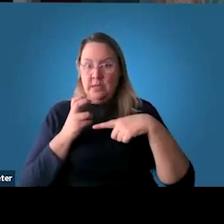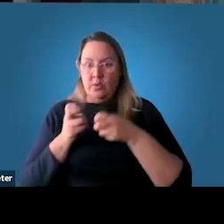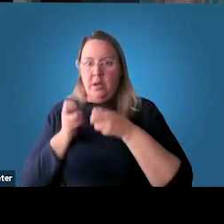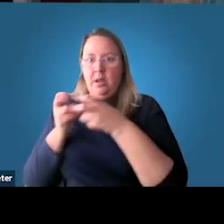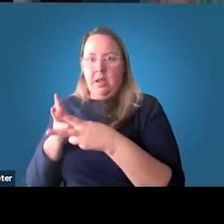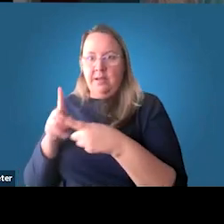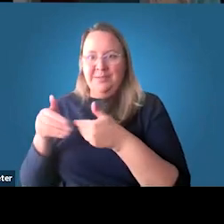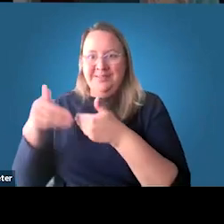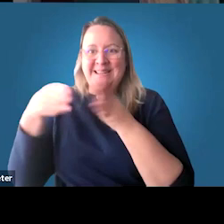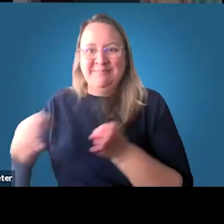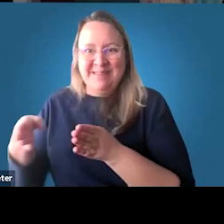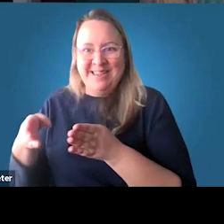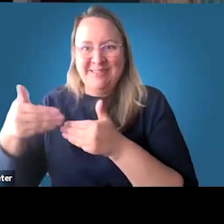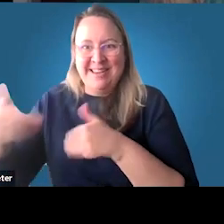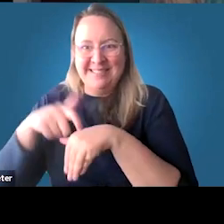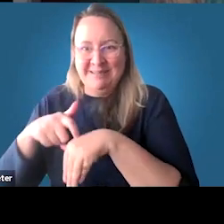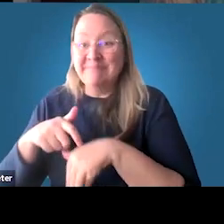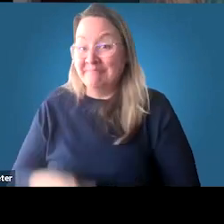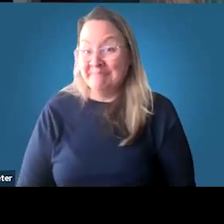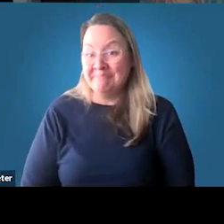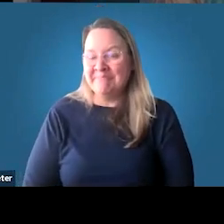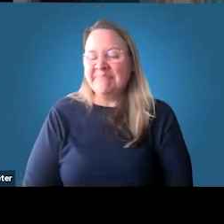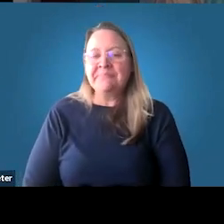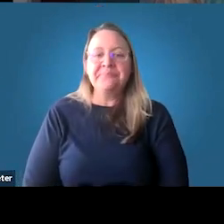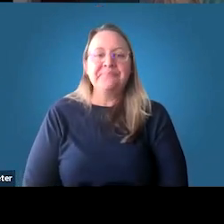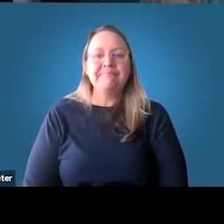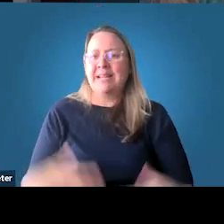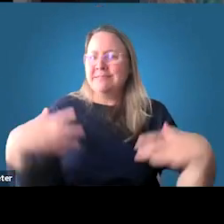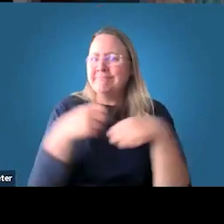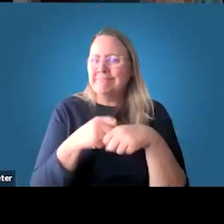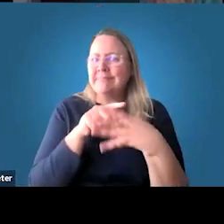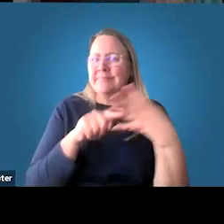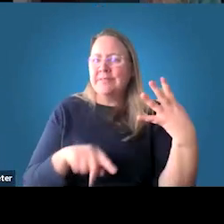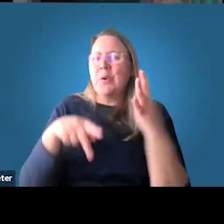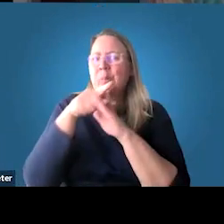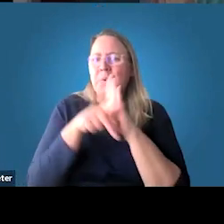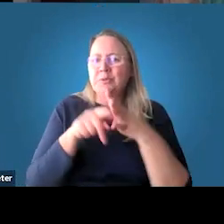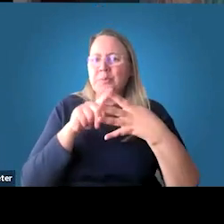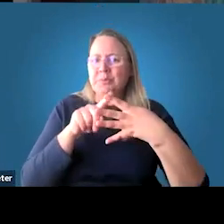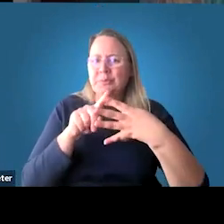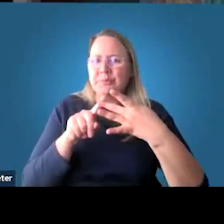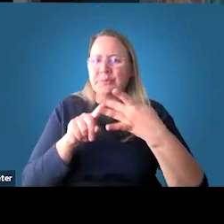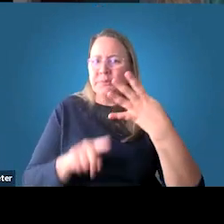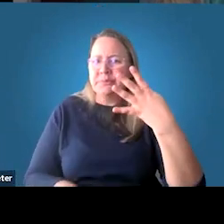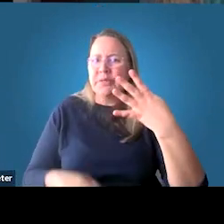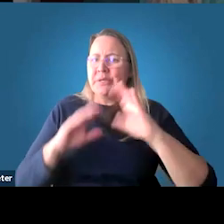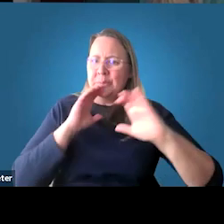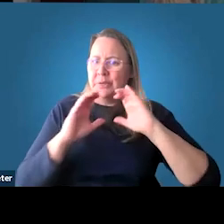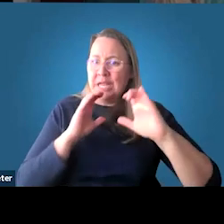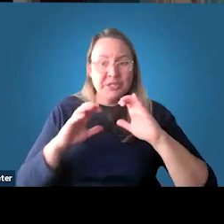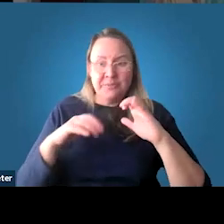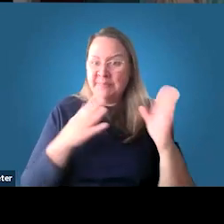set of plans. So then to recap, those four principles to anchor your communications evaluation